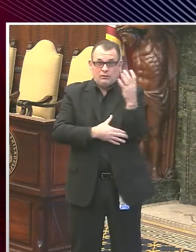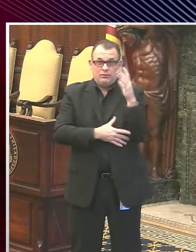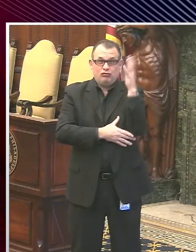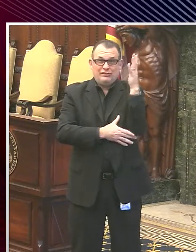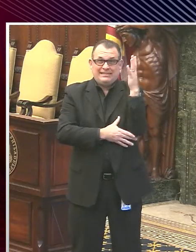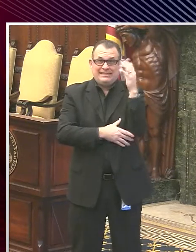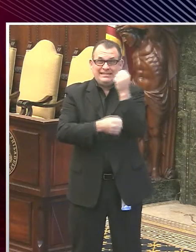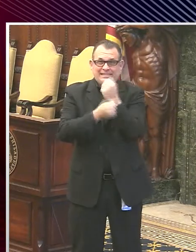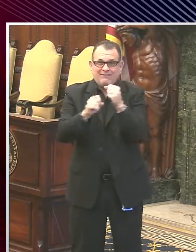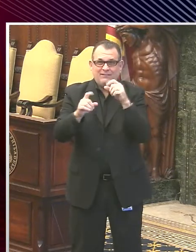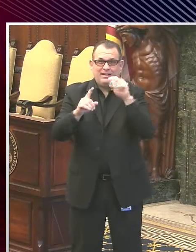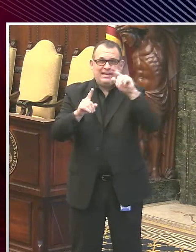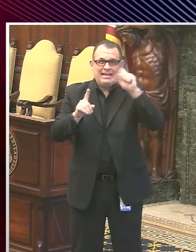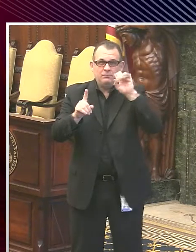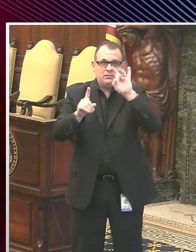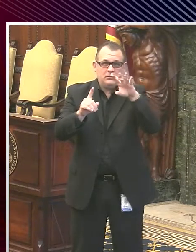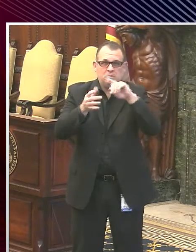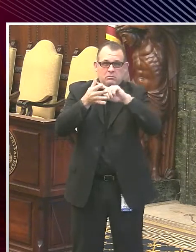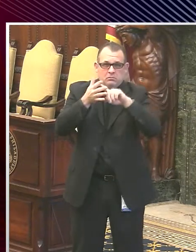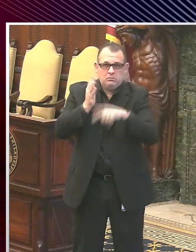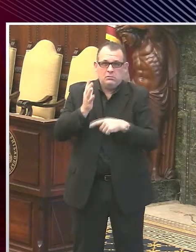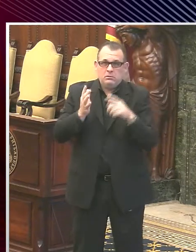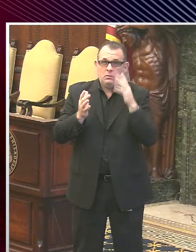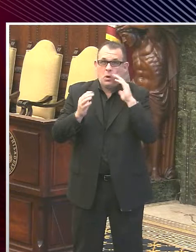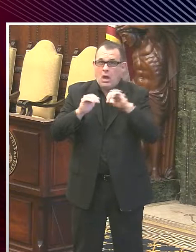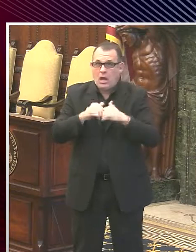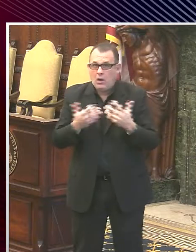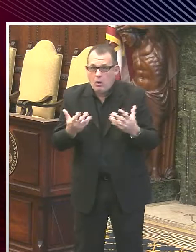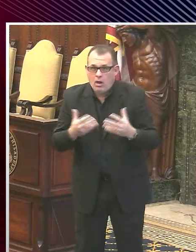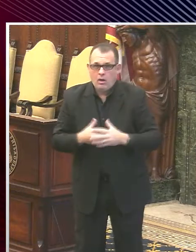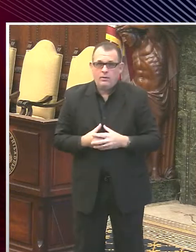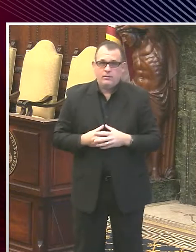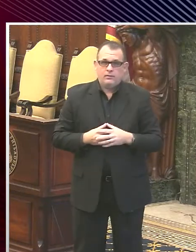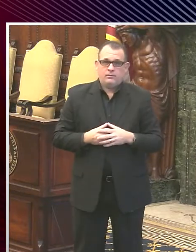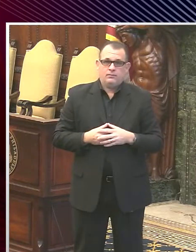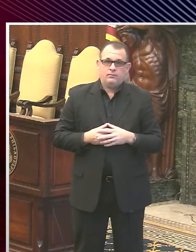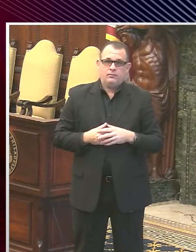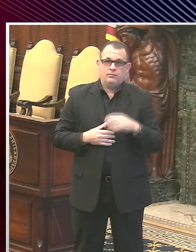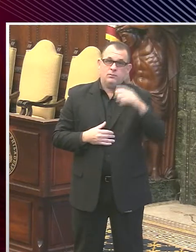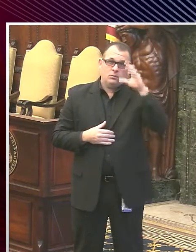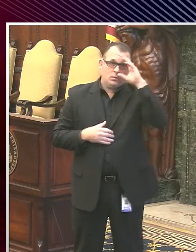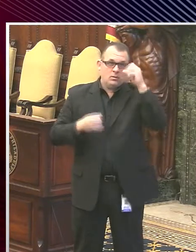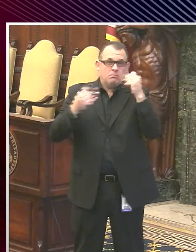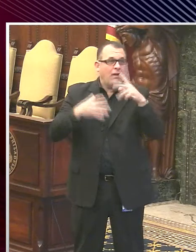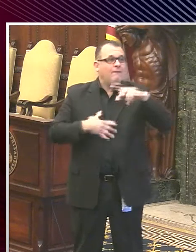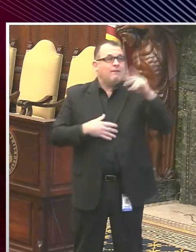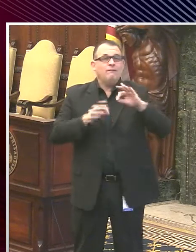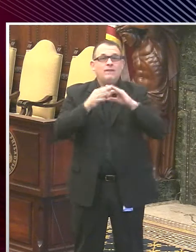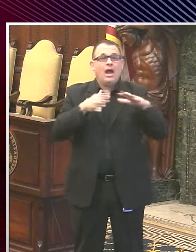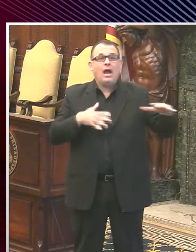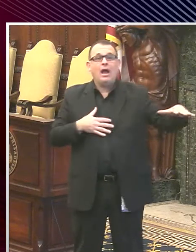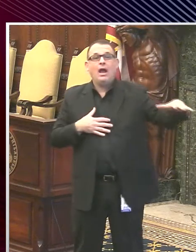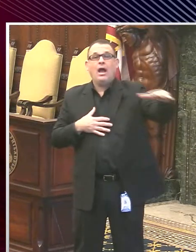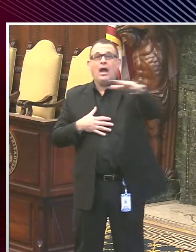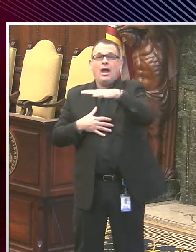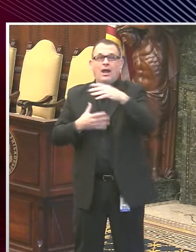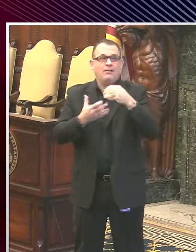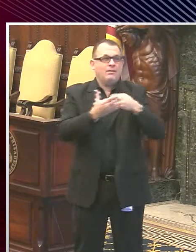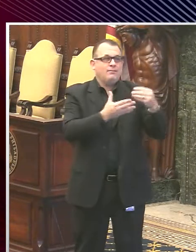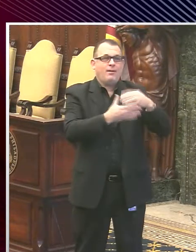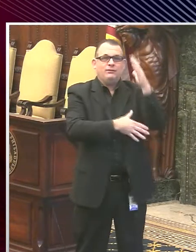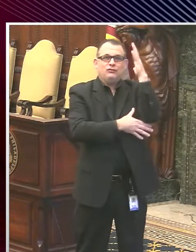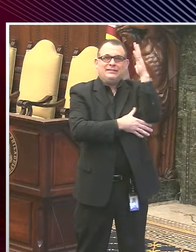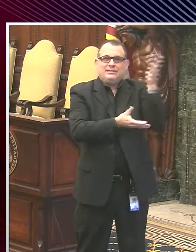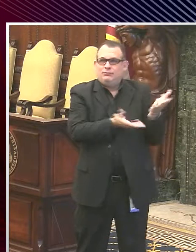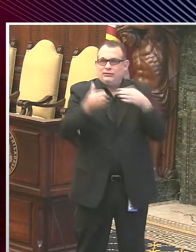demonstration. Now is the time of year when many Philadelphia families are bringing Christmas trees into their home. A Christmas tree, for those who celebrate, is certainly